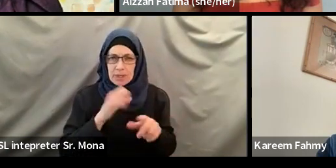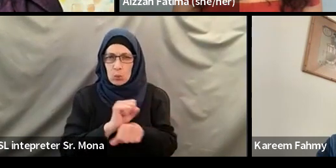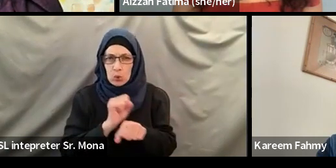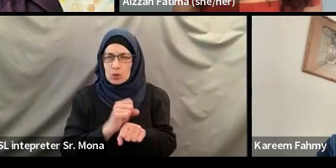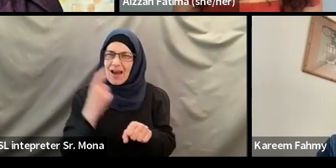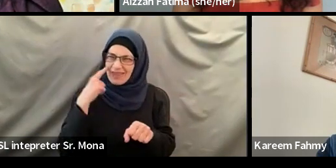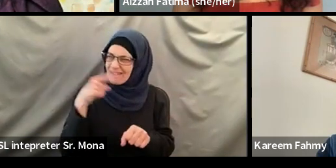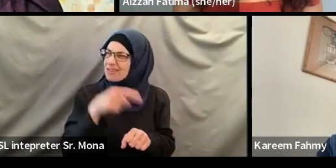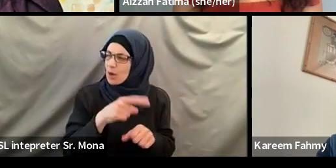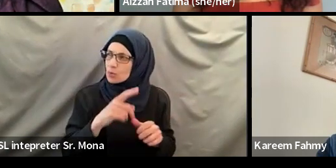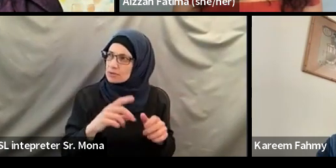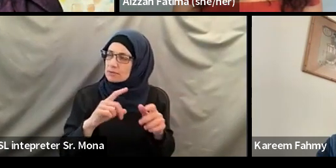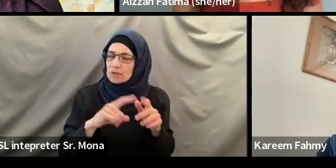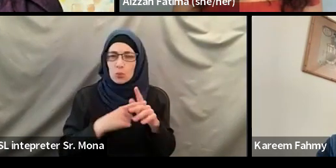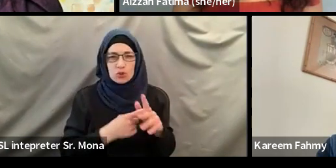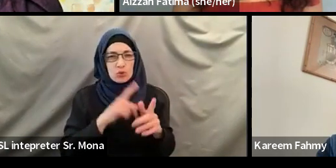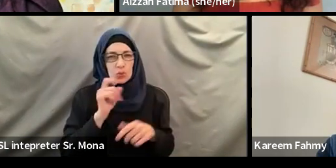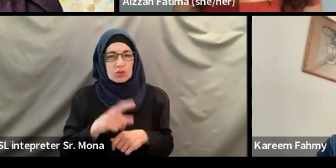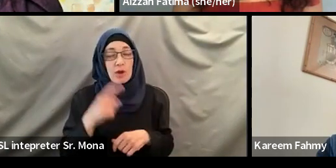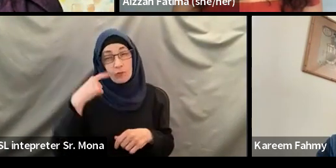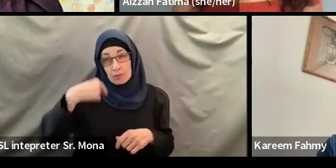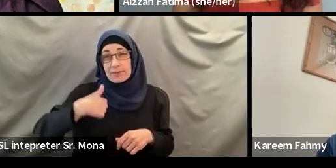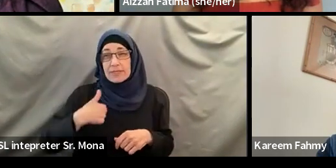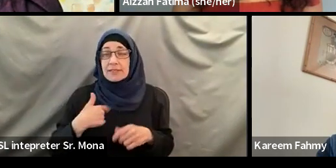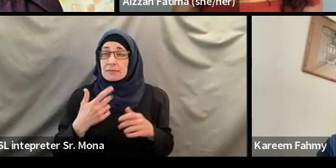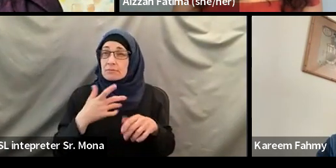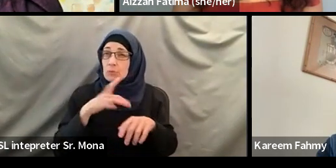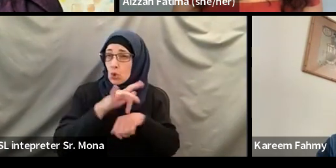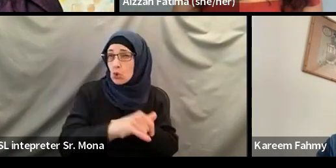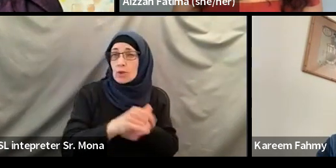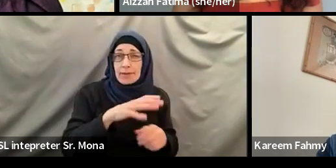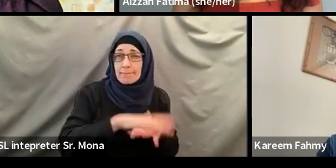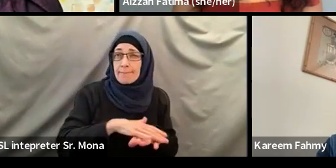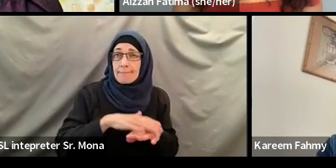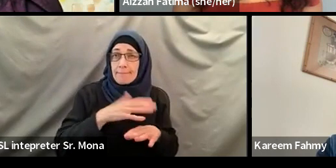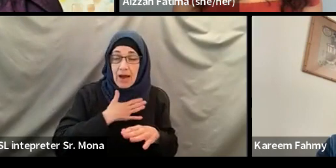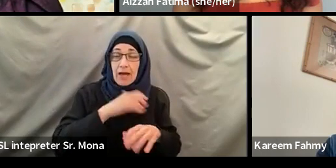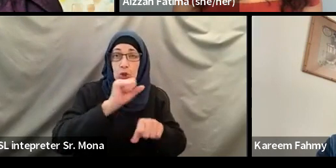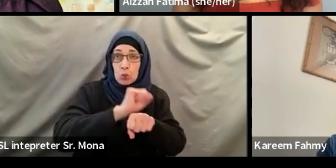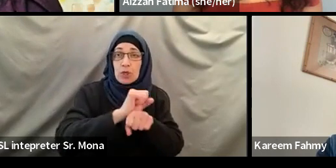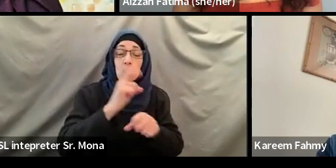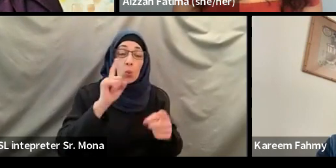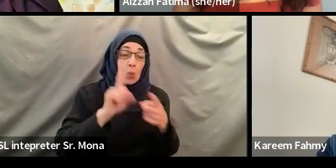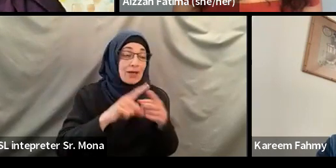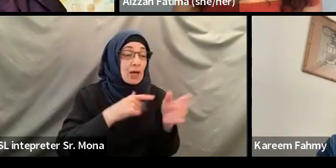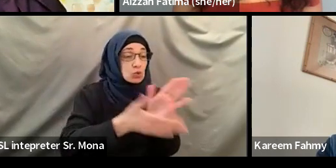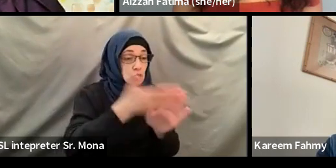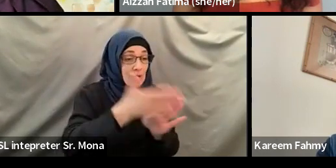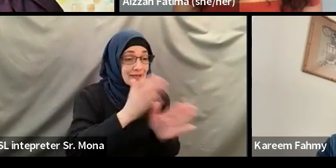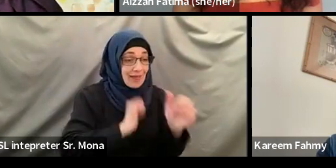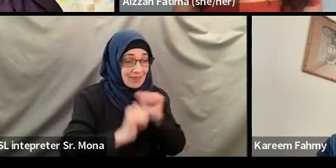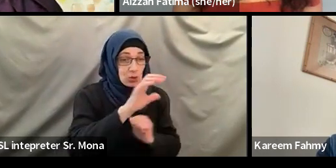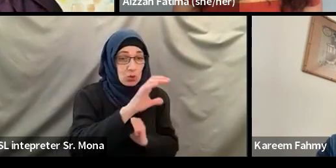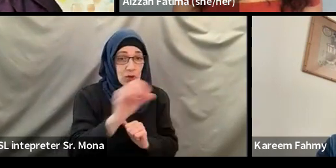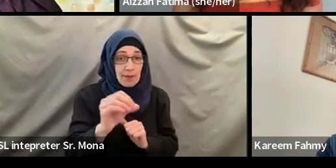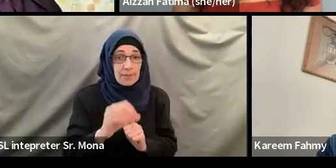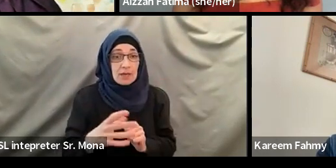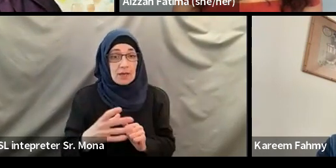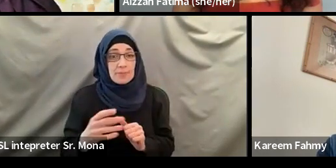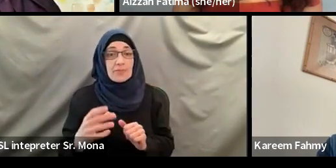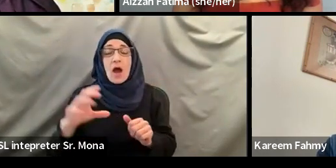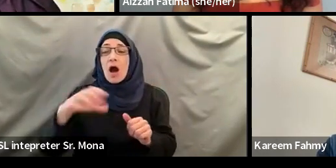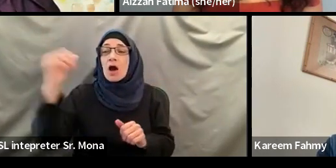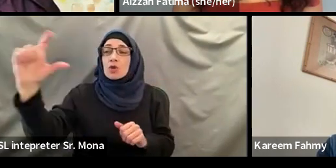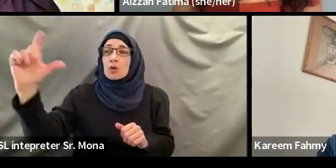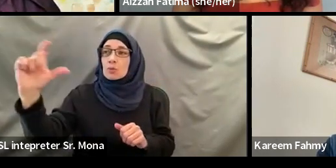happened. I mean, I think for me, like early on in my career when I was running a theater company, and a fellow Muslim would be like, how can I